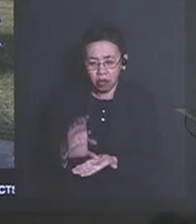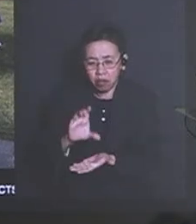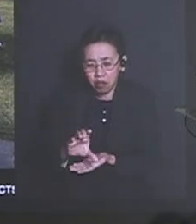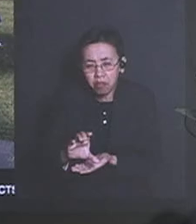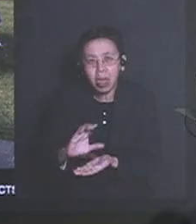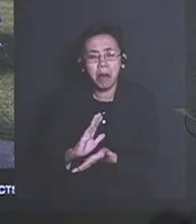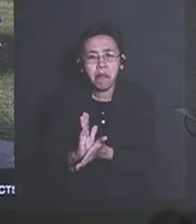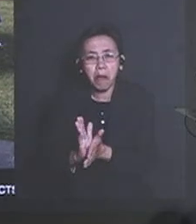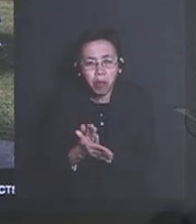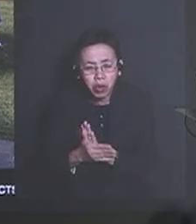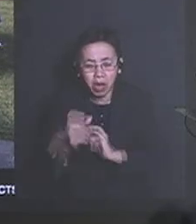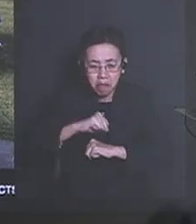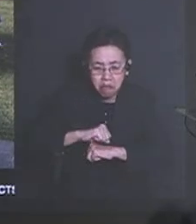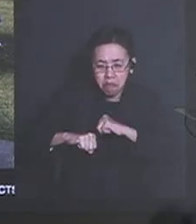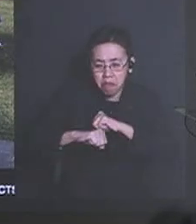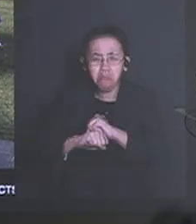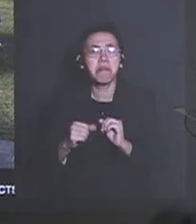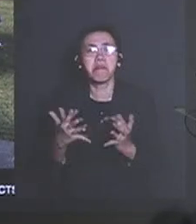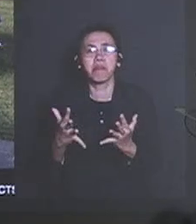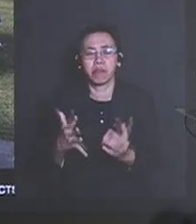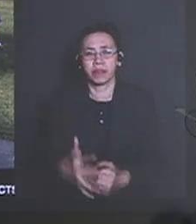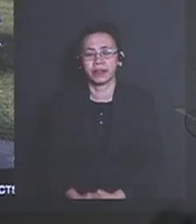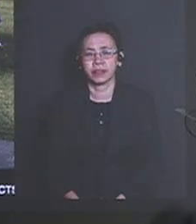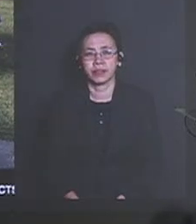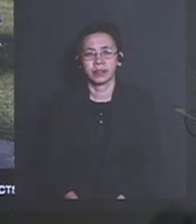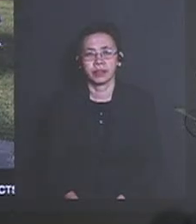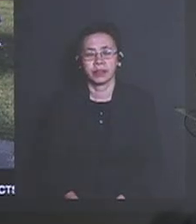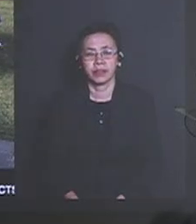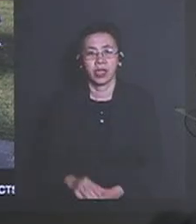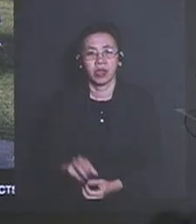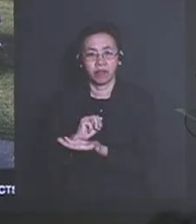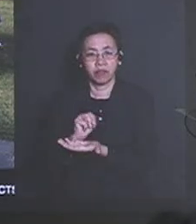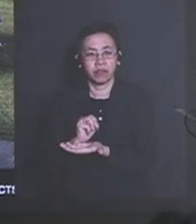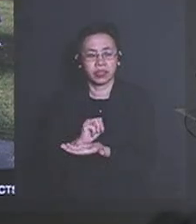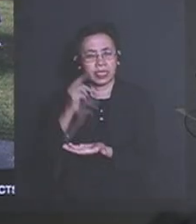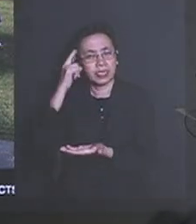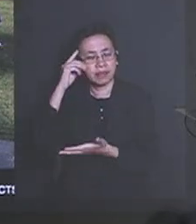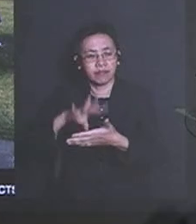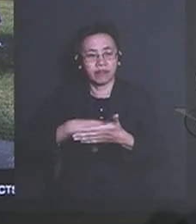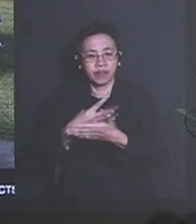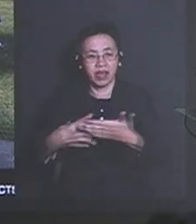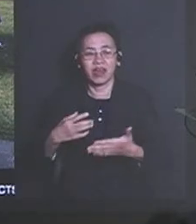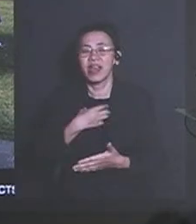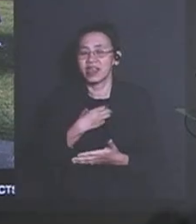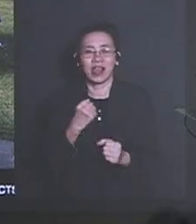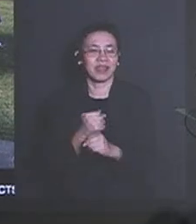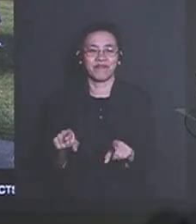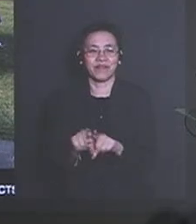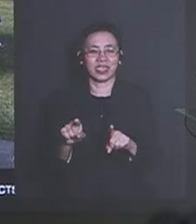So the foundation planned to construct 2 classroom buildings along the football field. And for us, this is the first